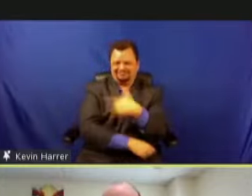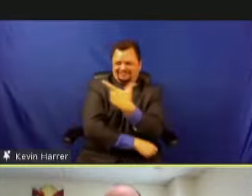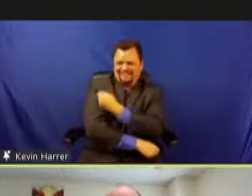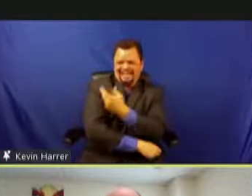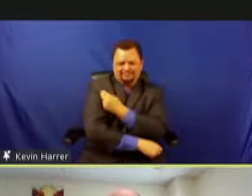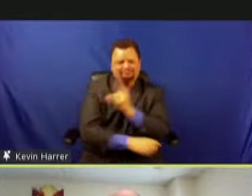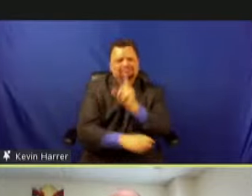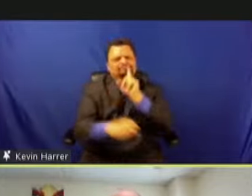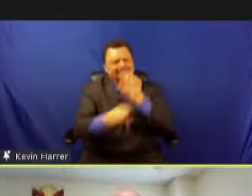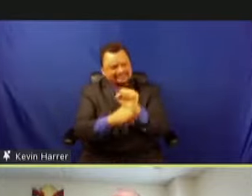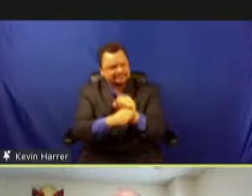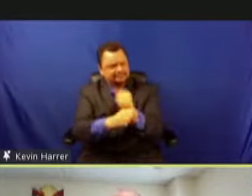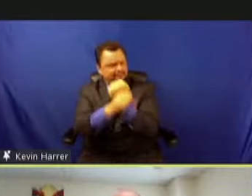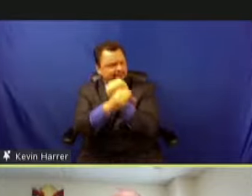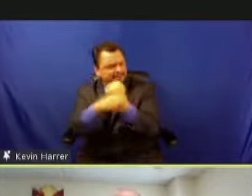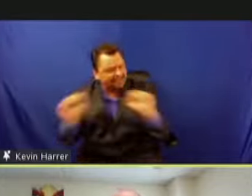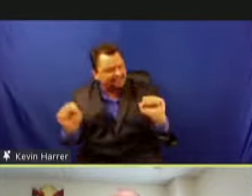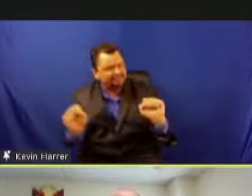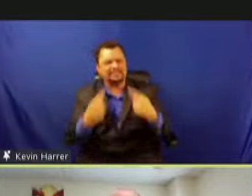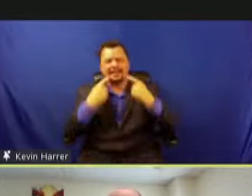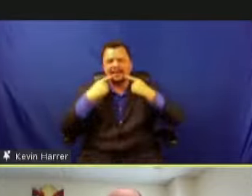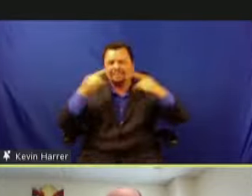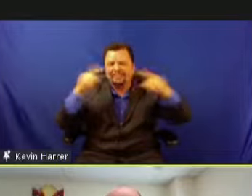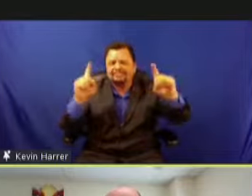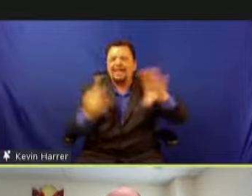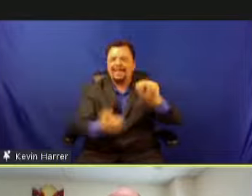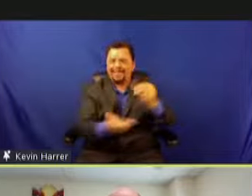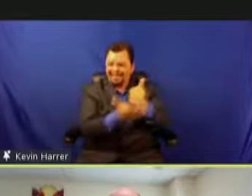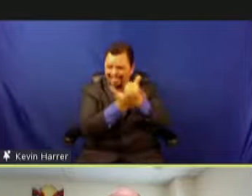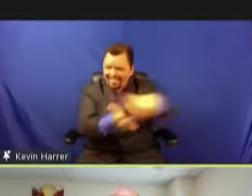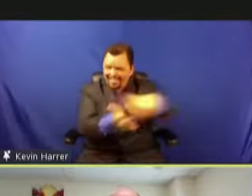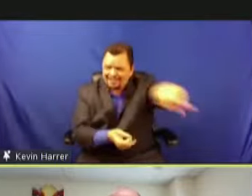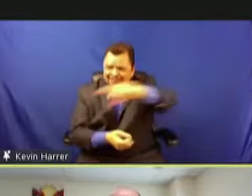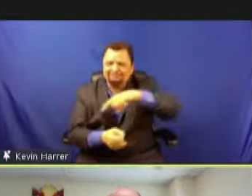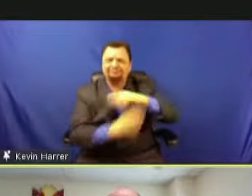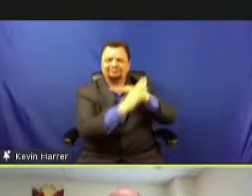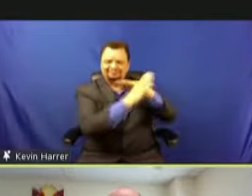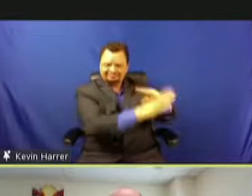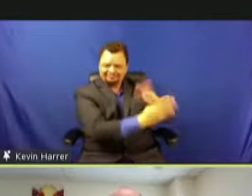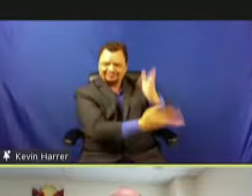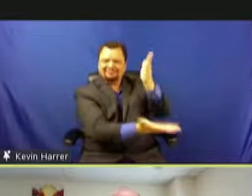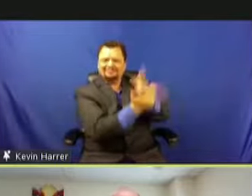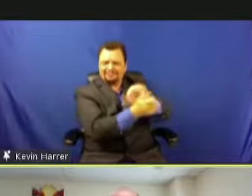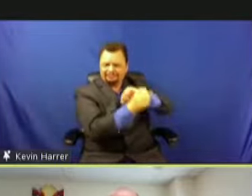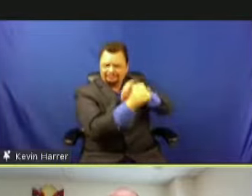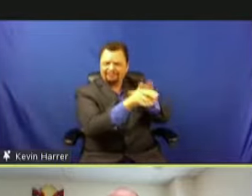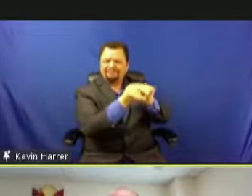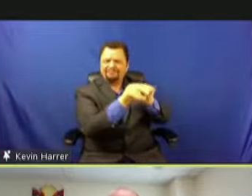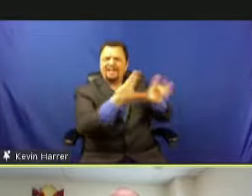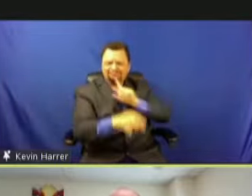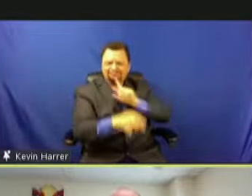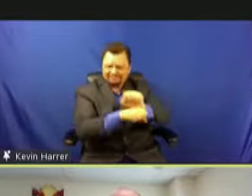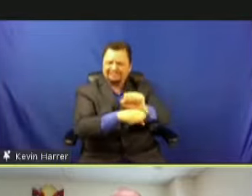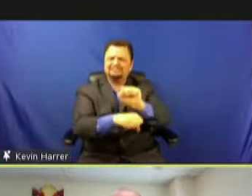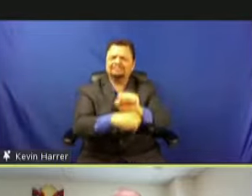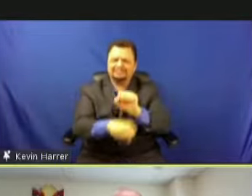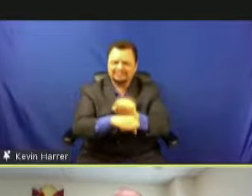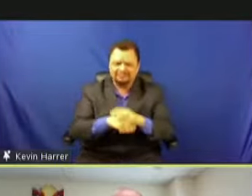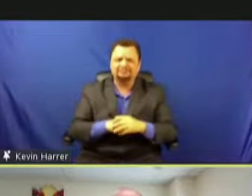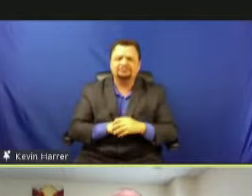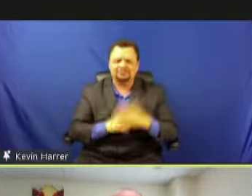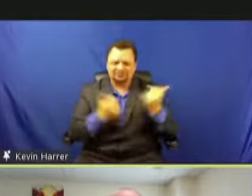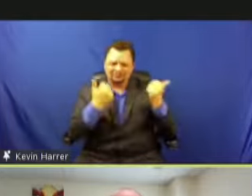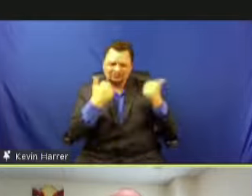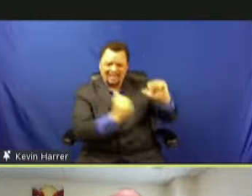pandemic. We will continue to do all that we can to move that 25% number smaller,